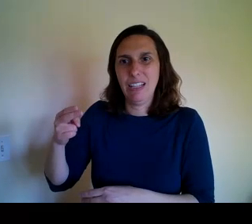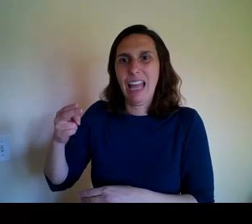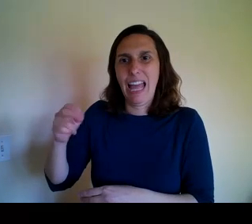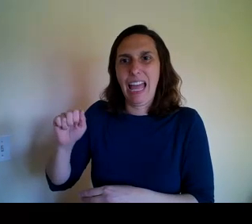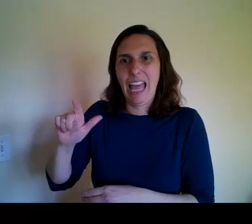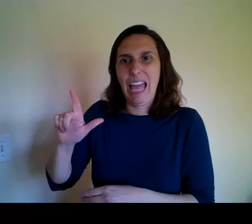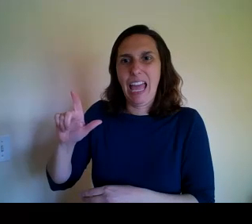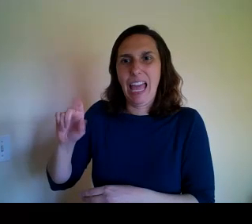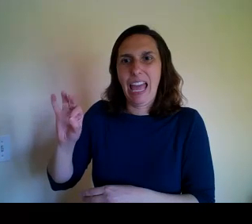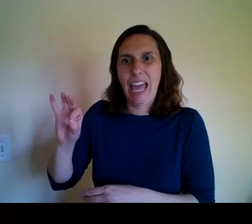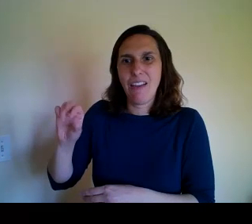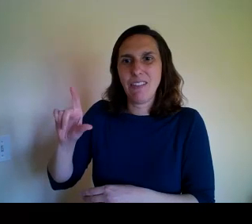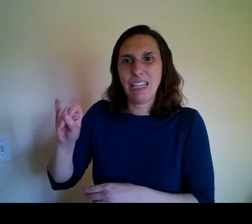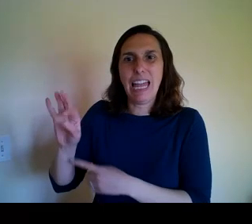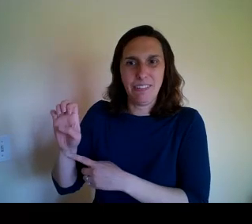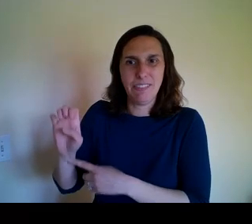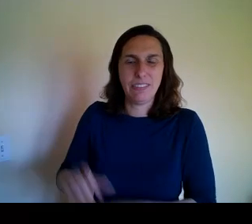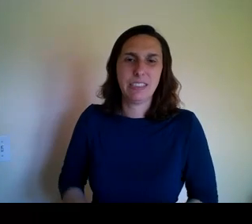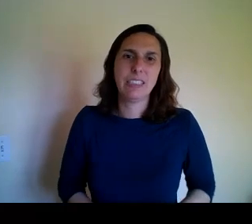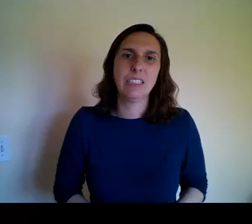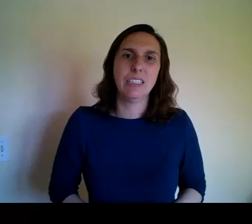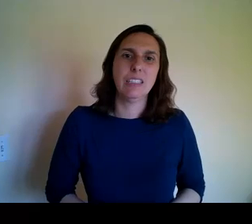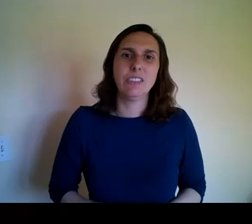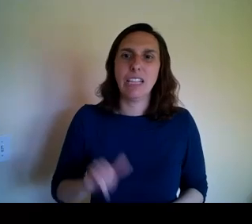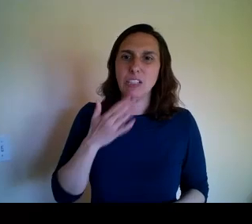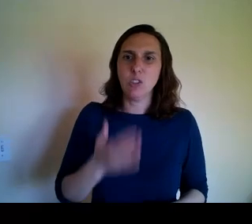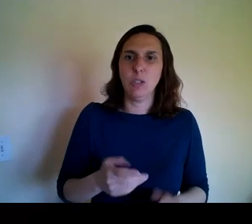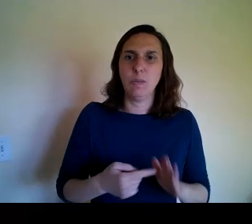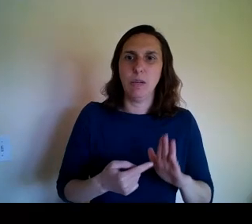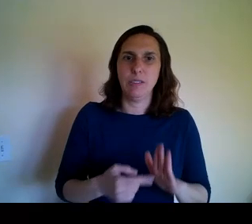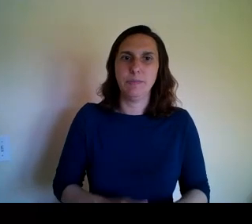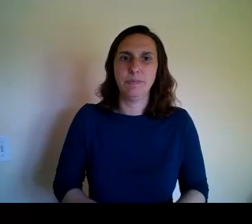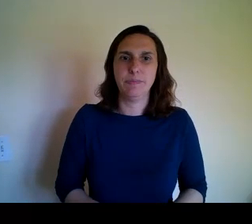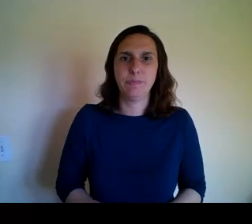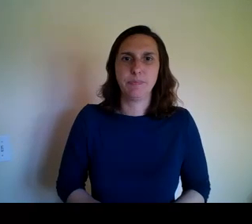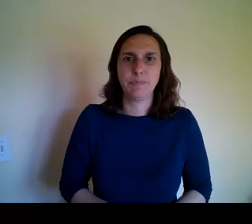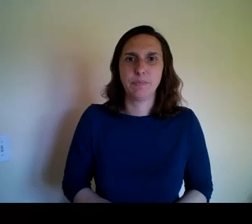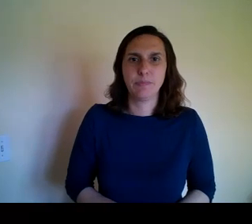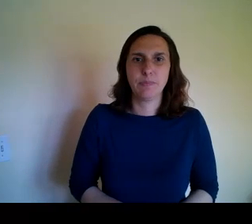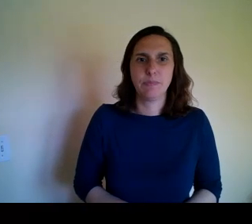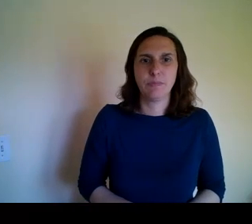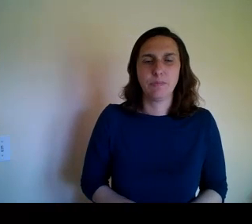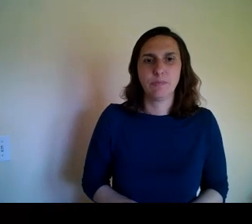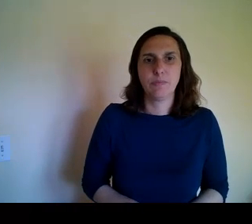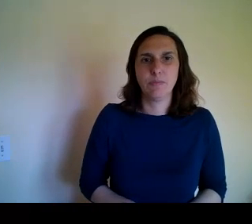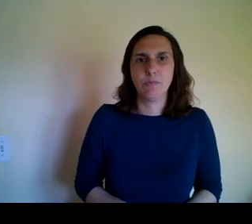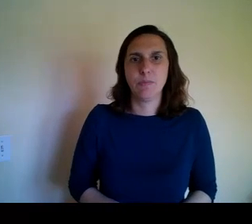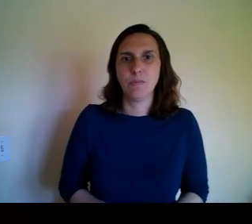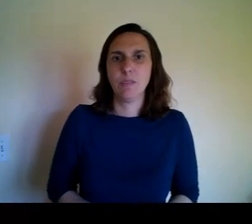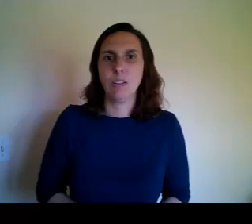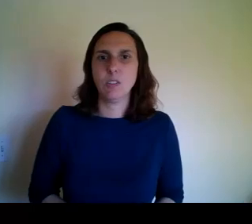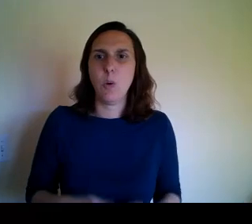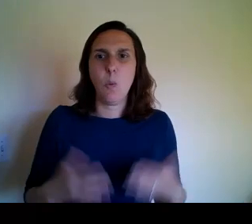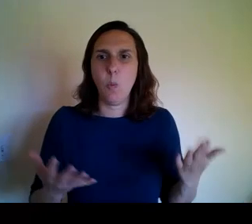it. But 1/2 as a base, we don't have as much tables for. Well, there's a couple things I can notice